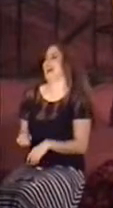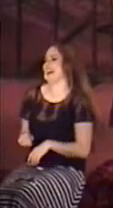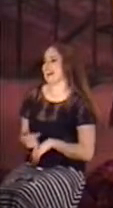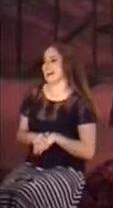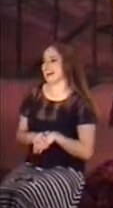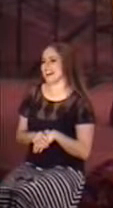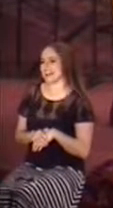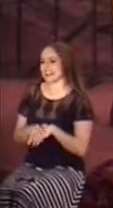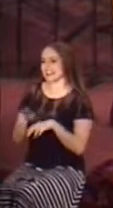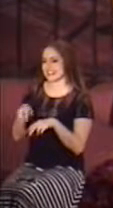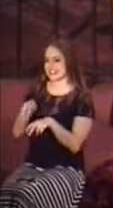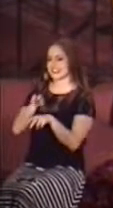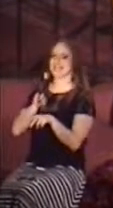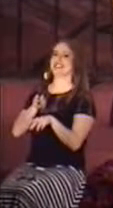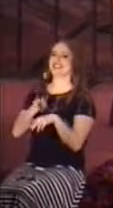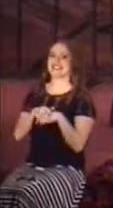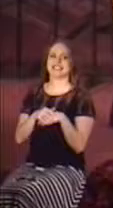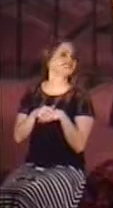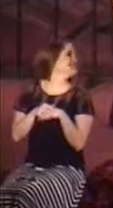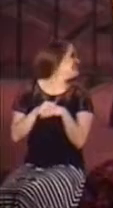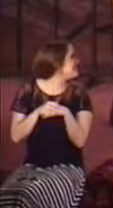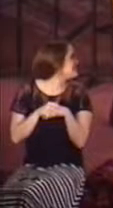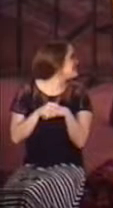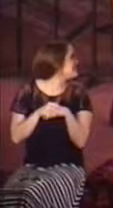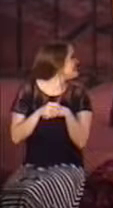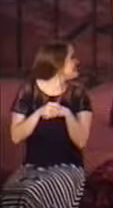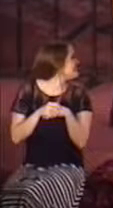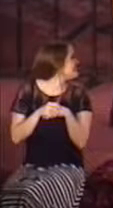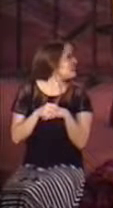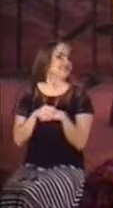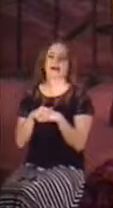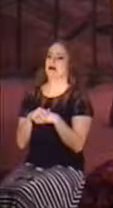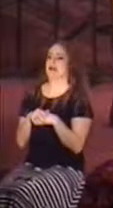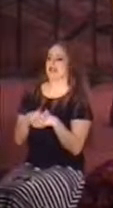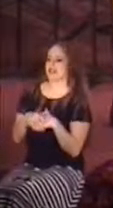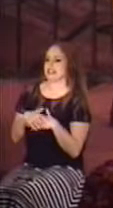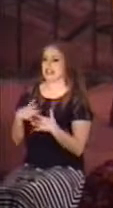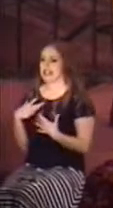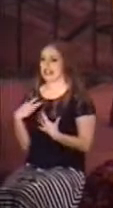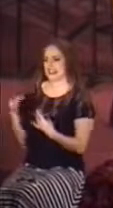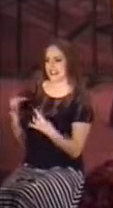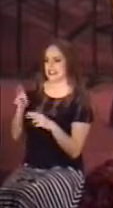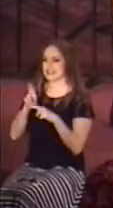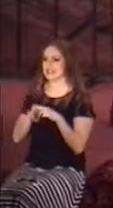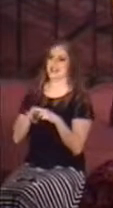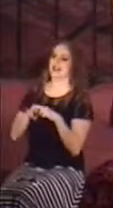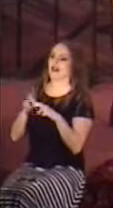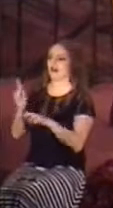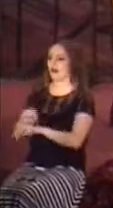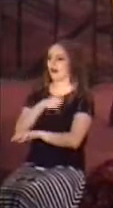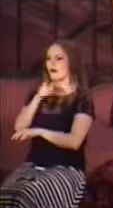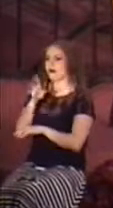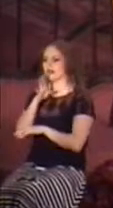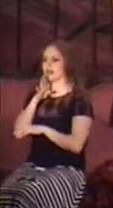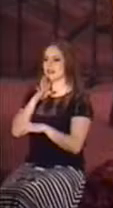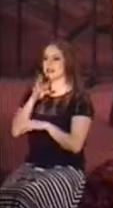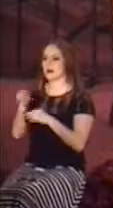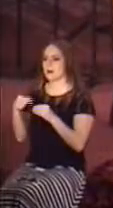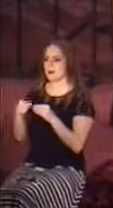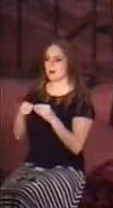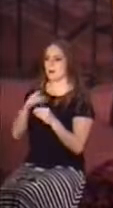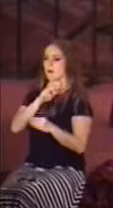Rick's office, and I am quite familiar with this chair because him and I have had some long talks about the ministry and our personal